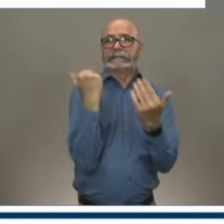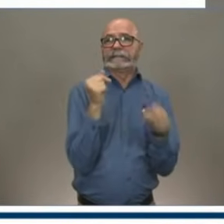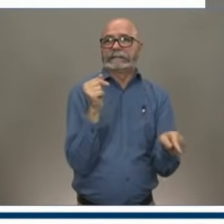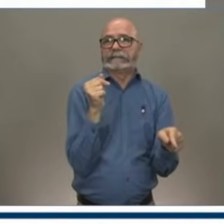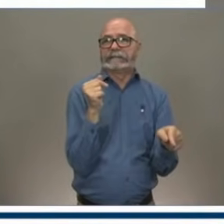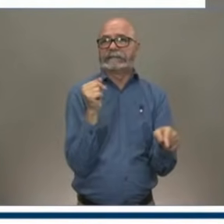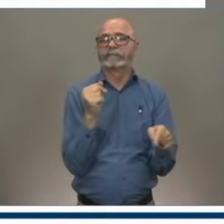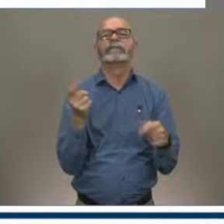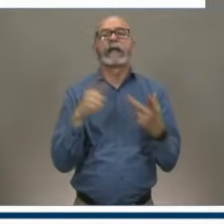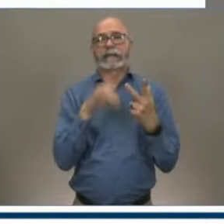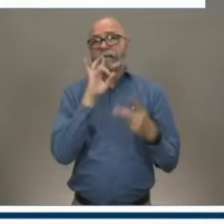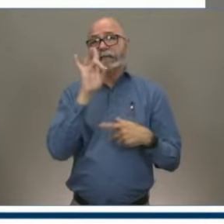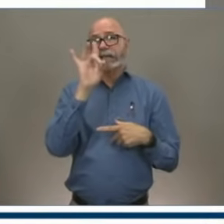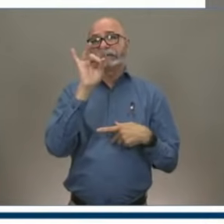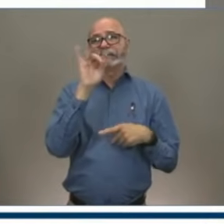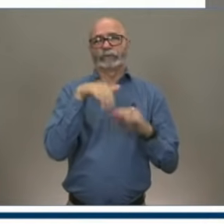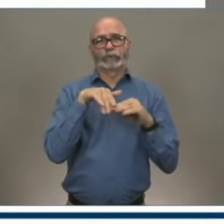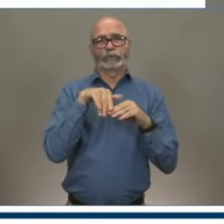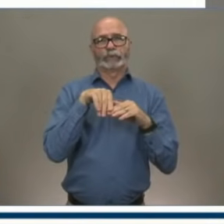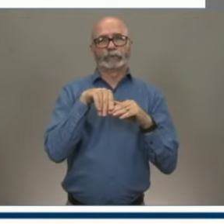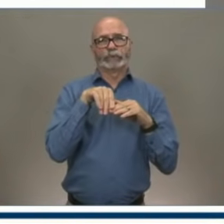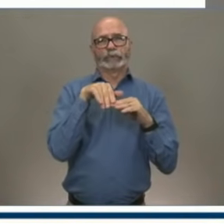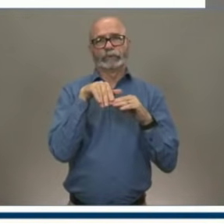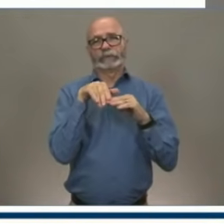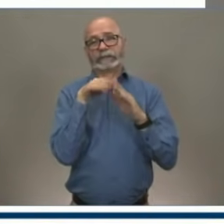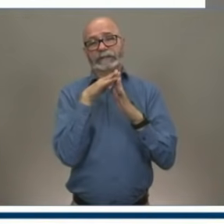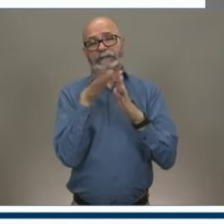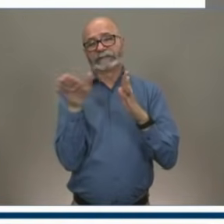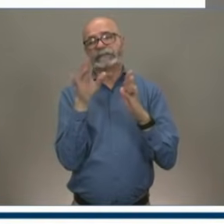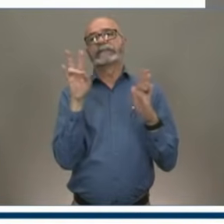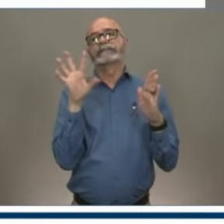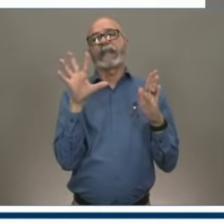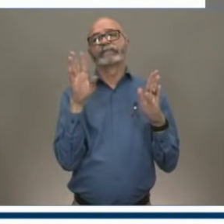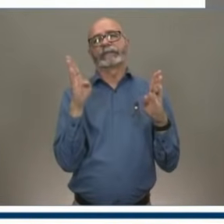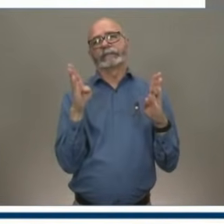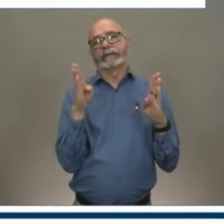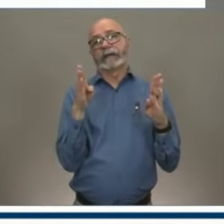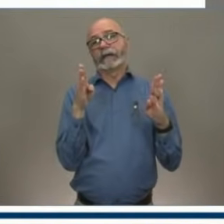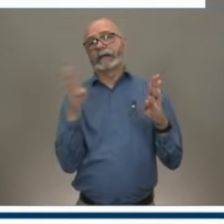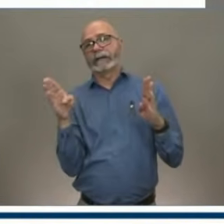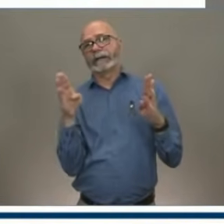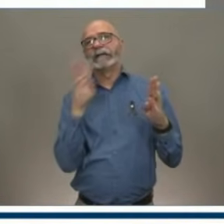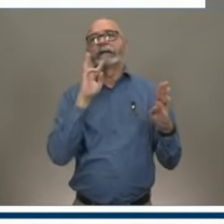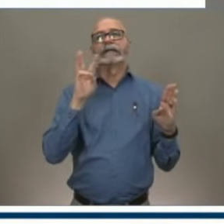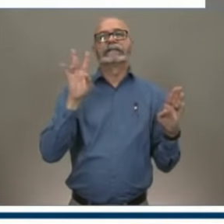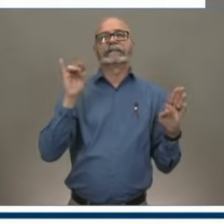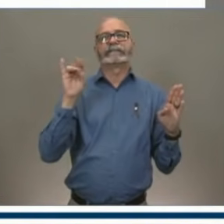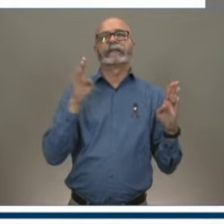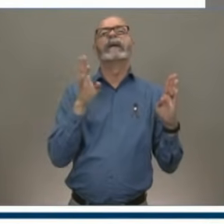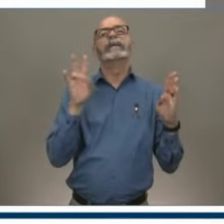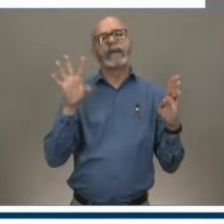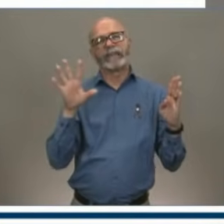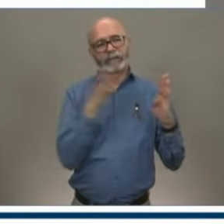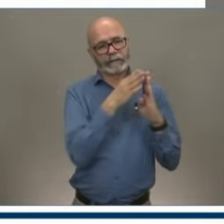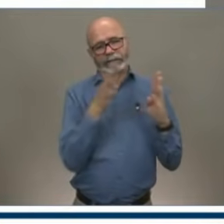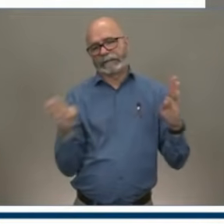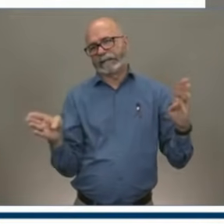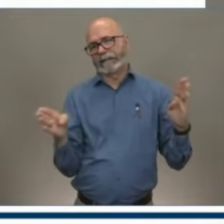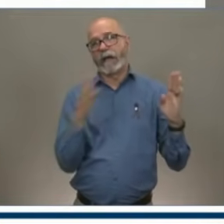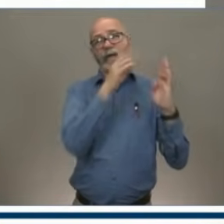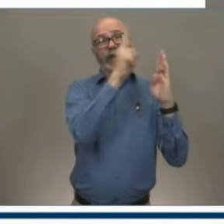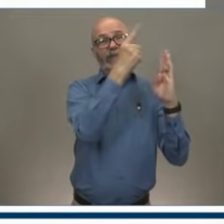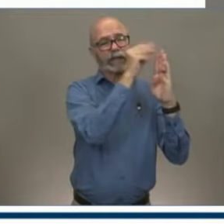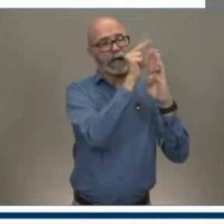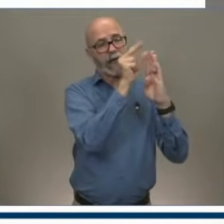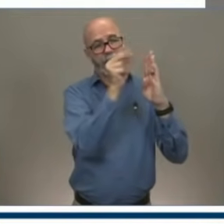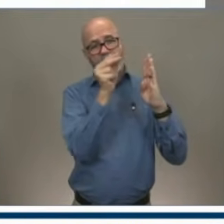then moving to 75 and up, and then 70 to 75. It's up to each province to